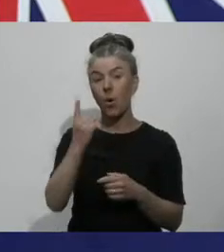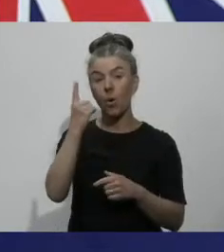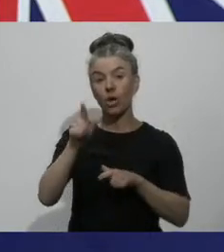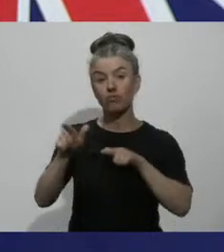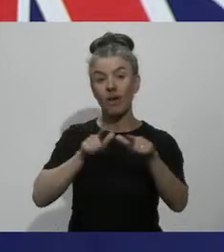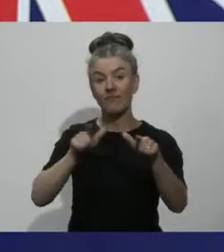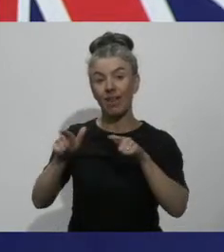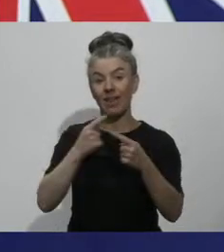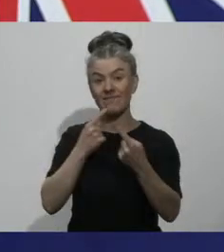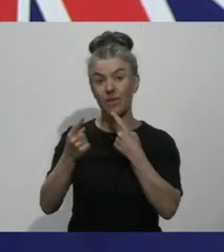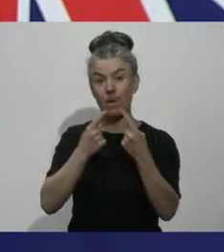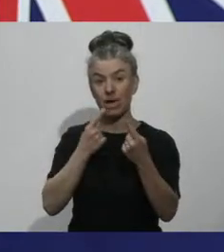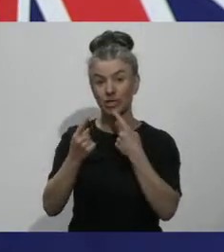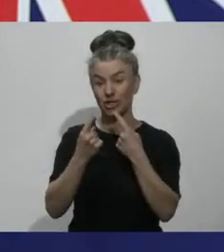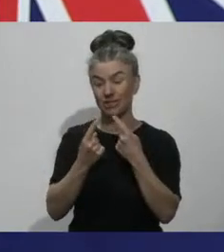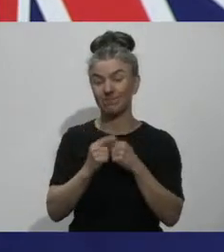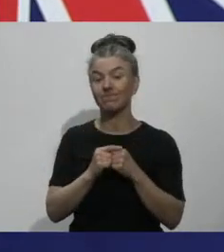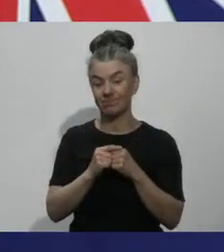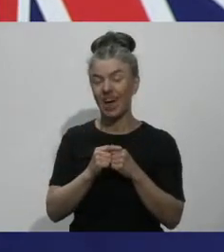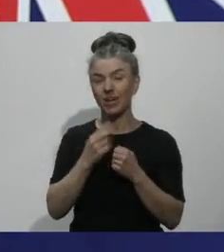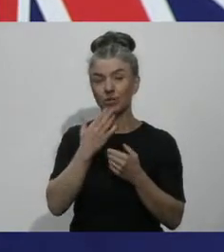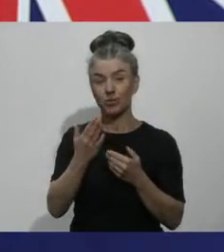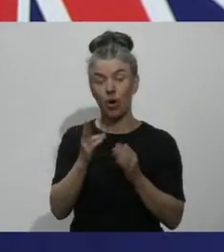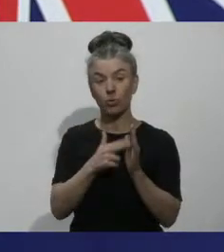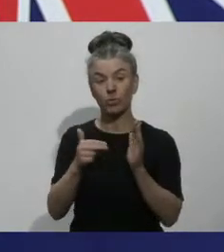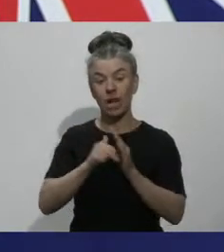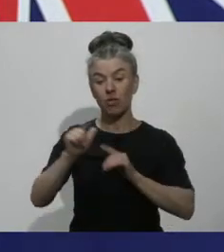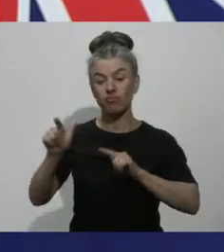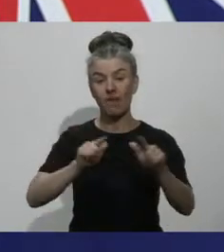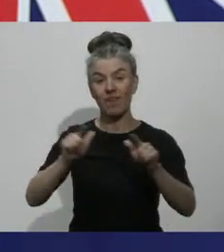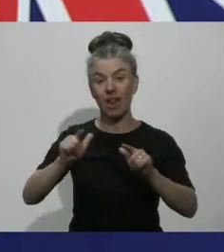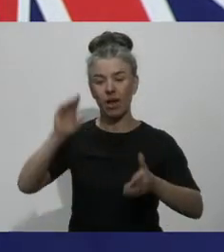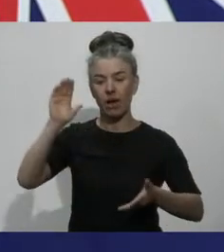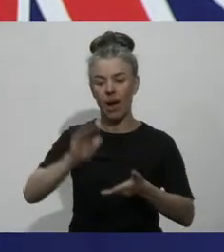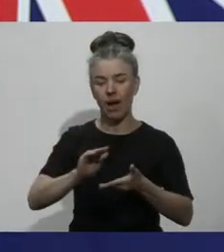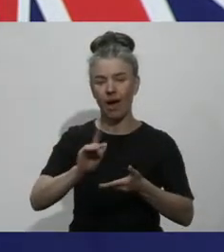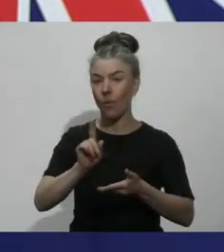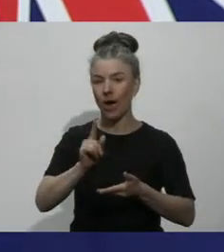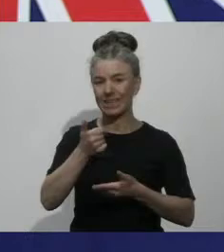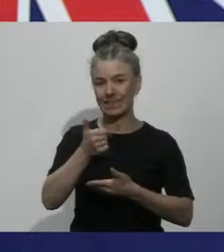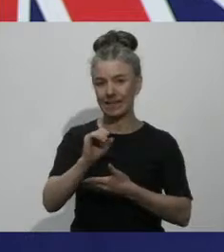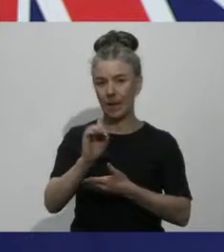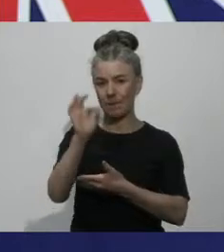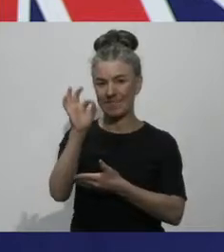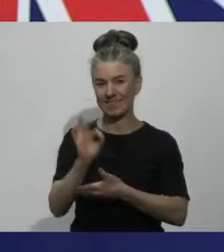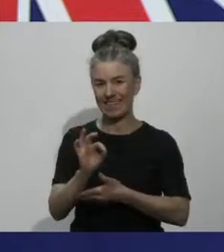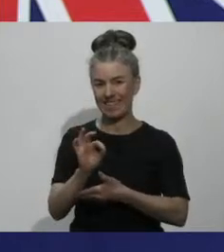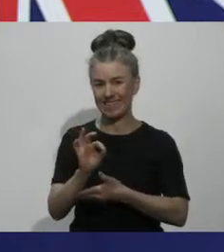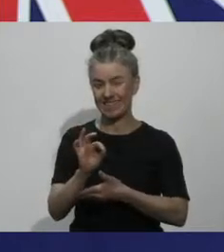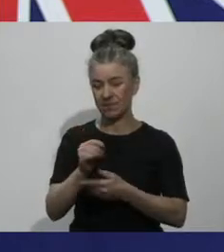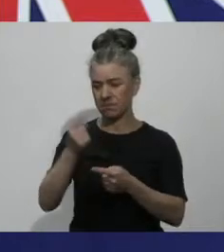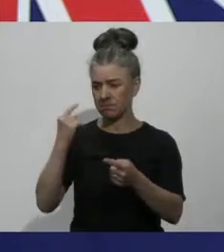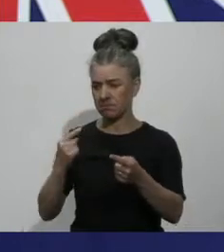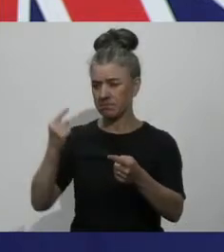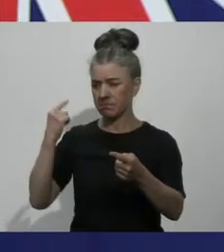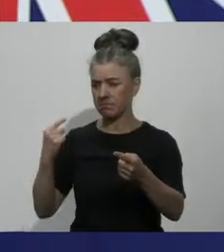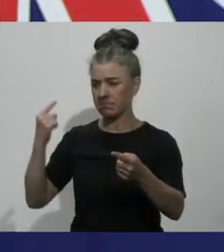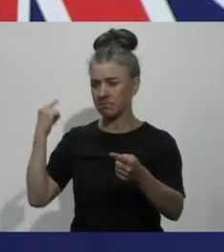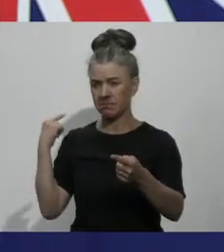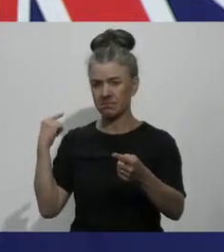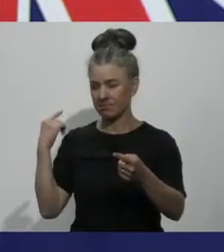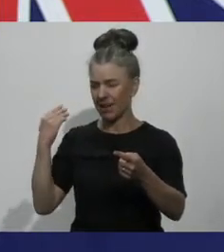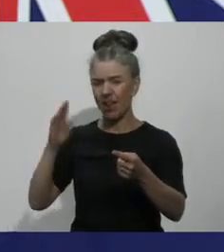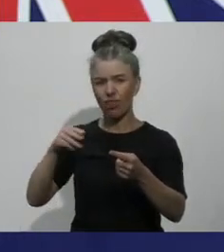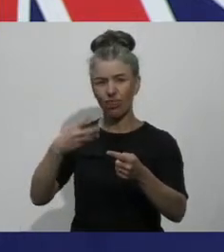day of level 3, shows a 60% reduction in travel compared with the last 3 Thursdays, which is even